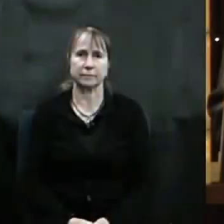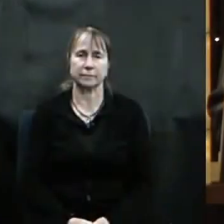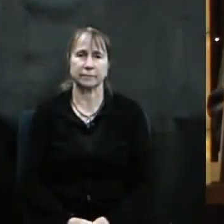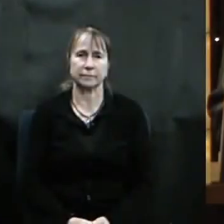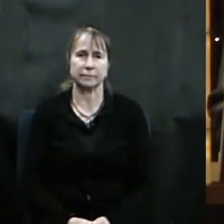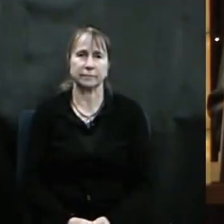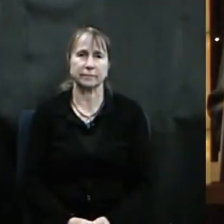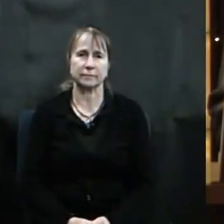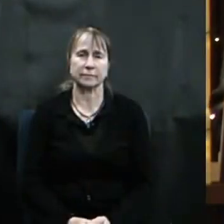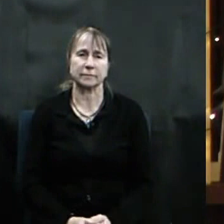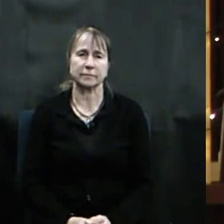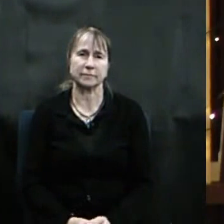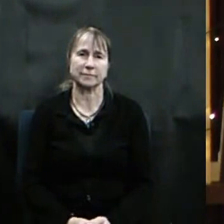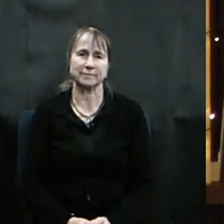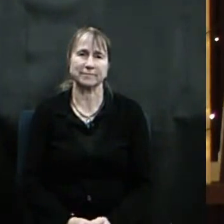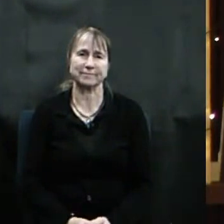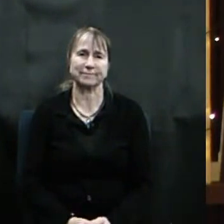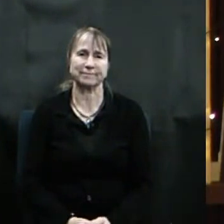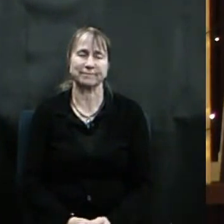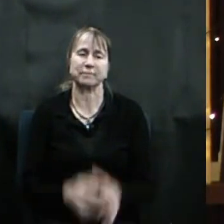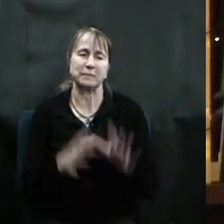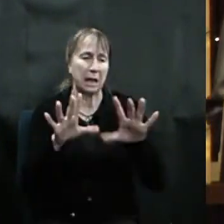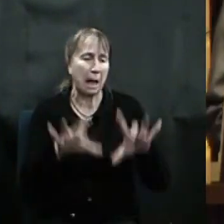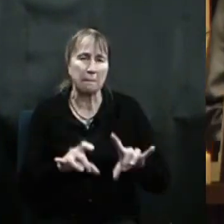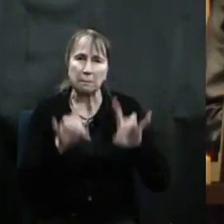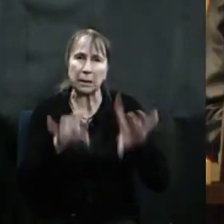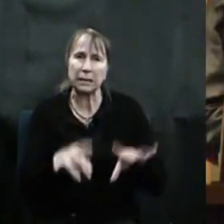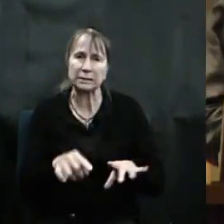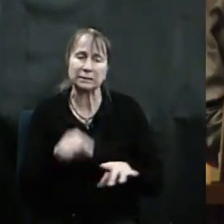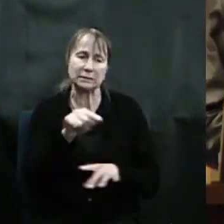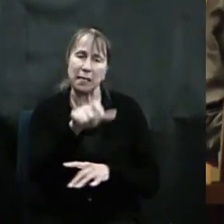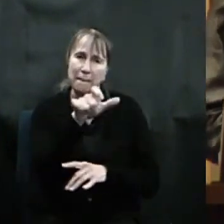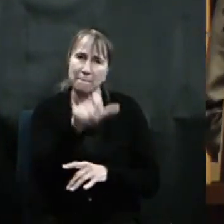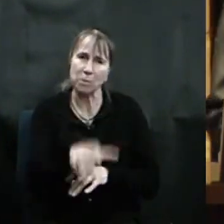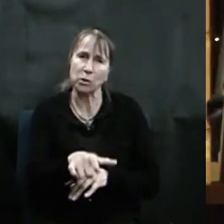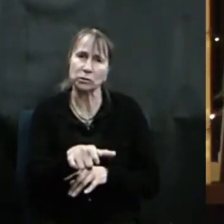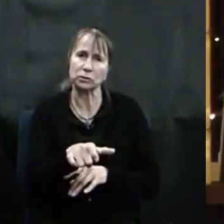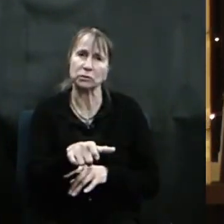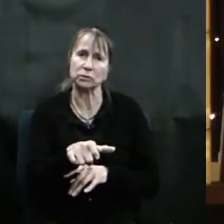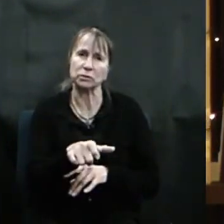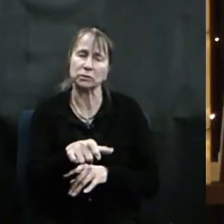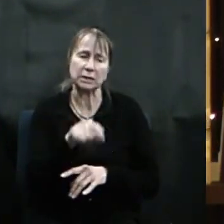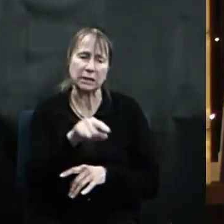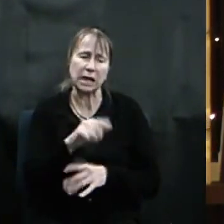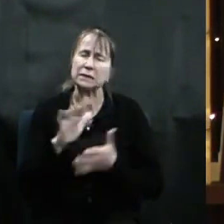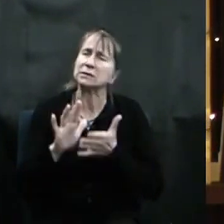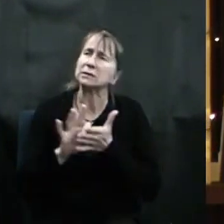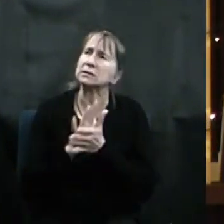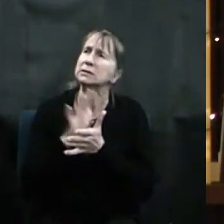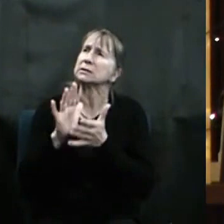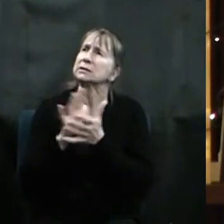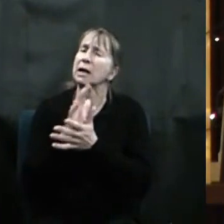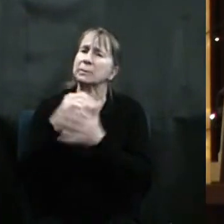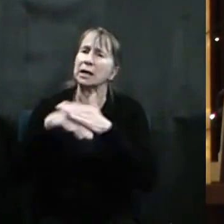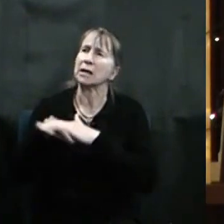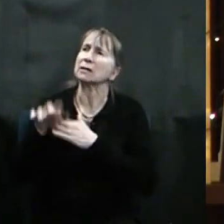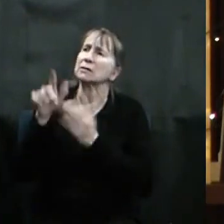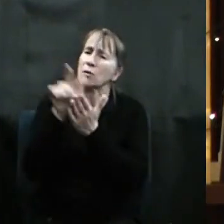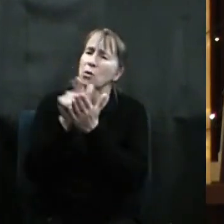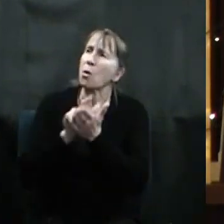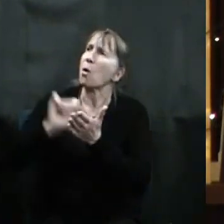Blessed is the one whose delight is in the law of the Lord.